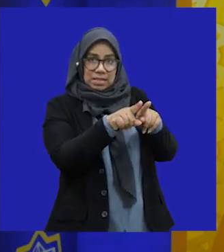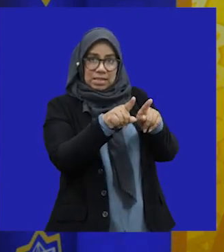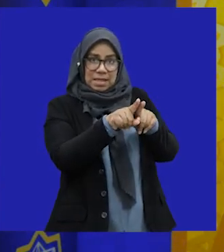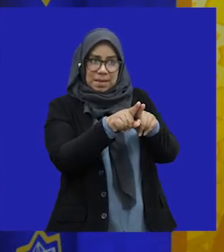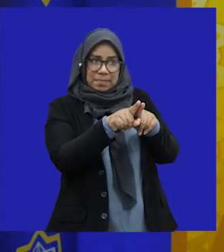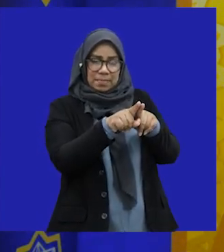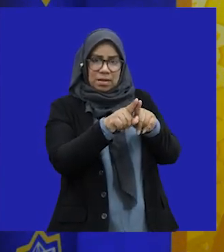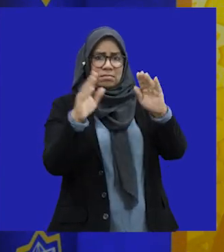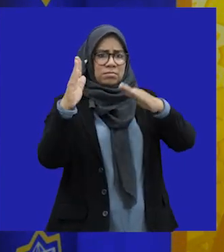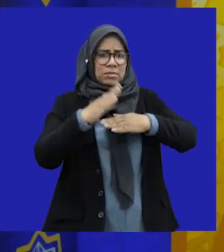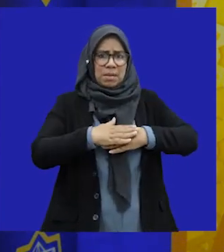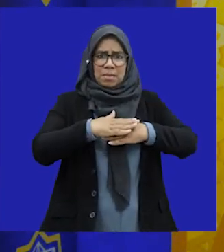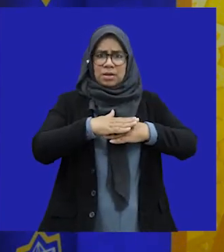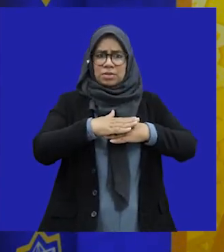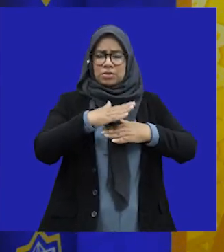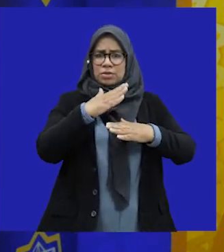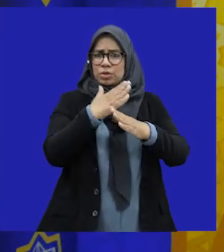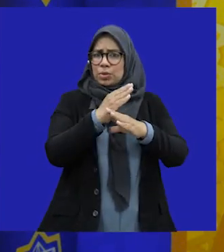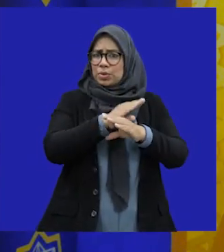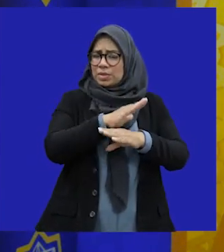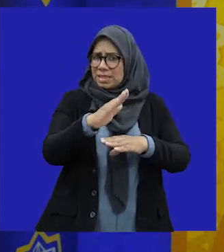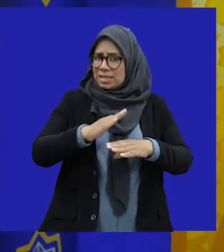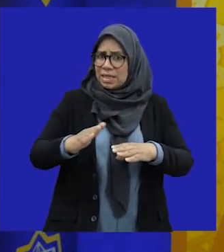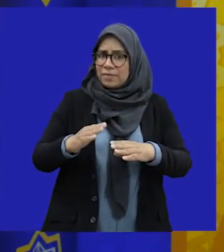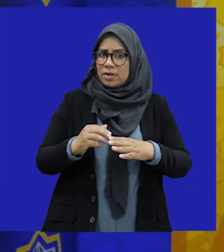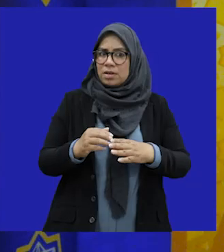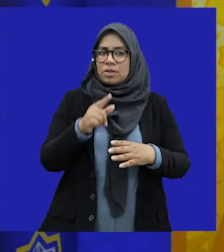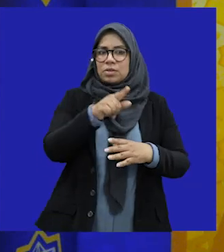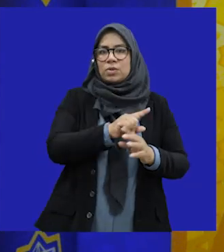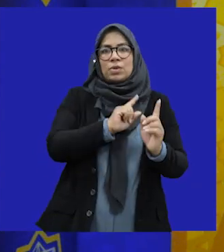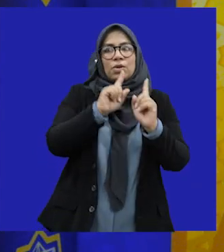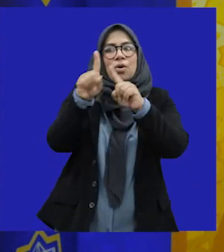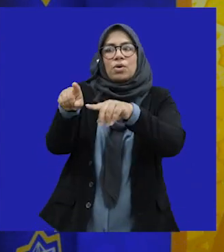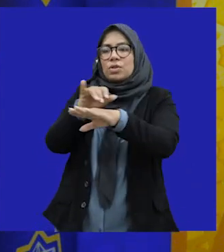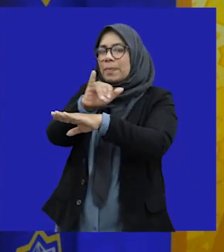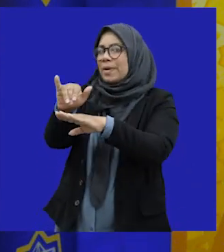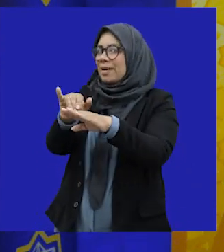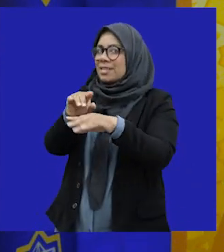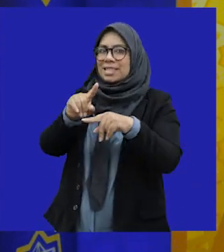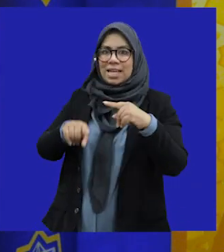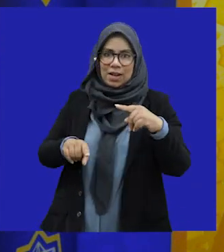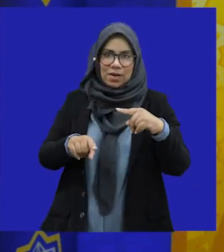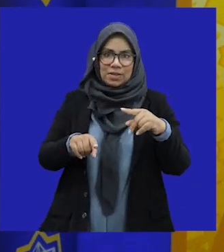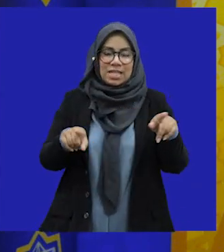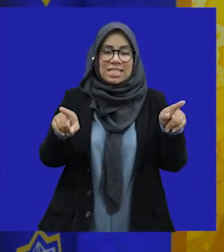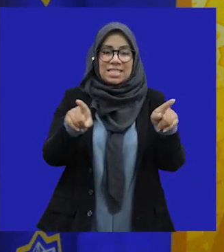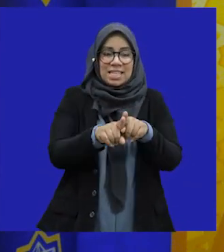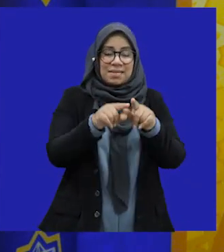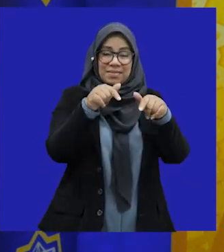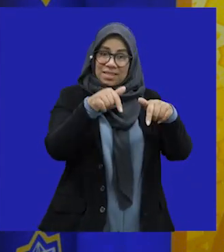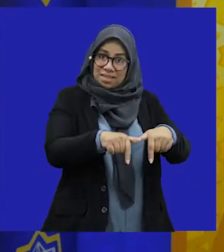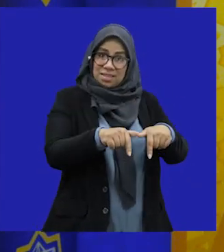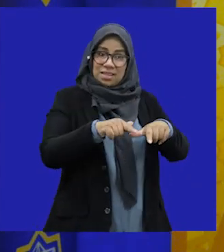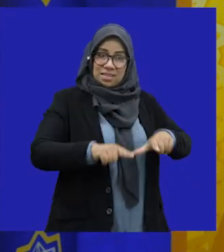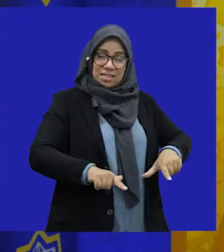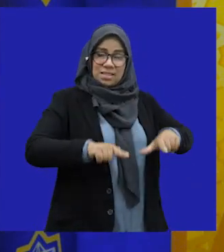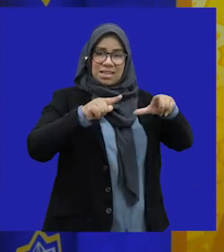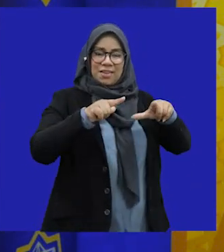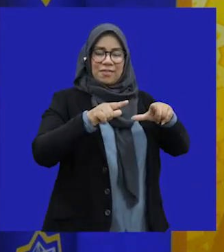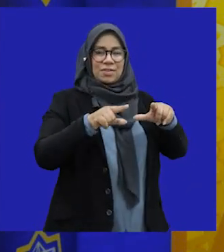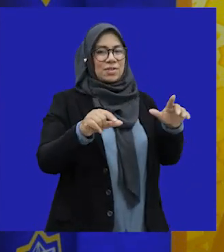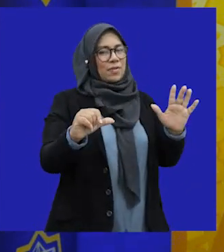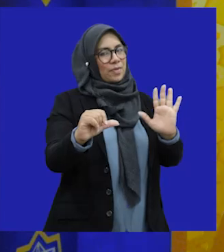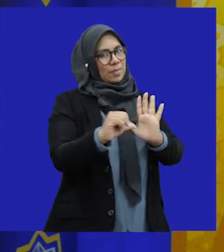raising you a degree, meaning elevating your status in paradise and in this life.